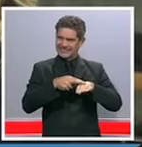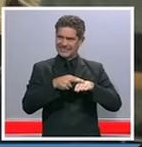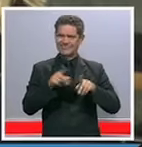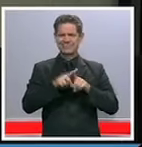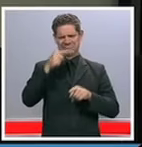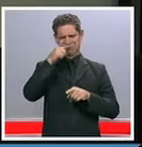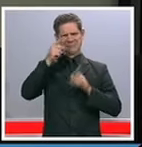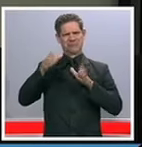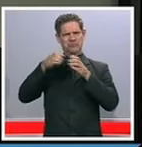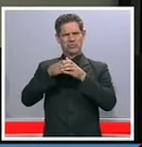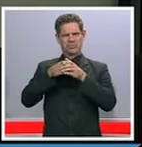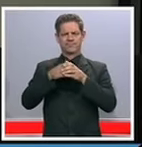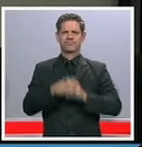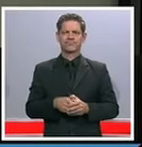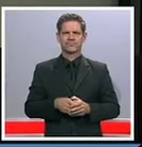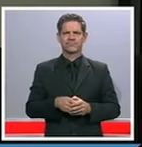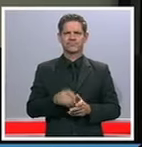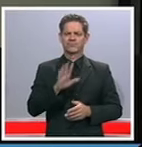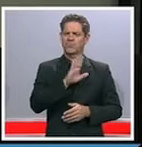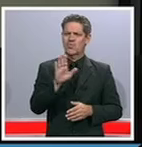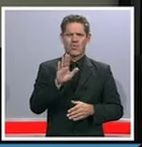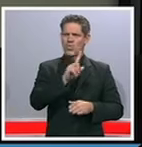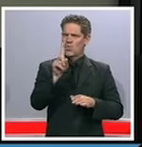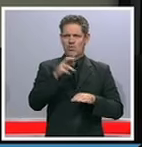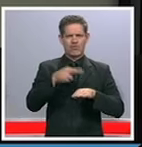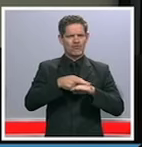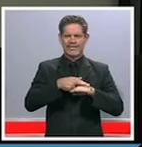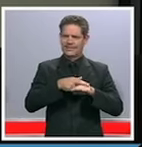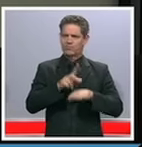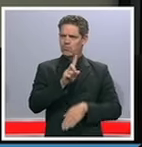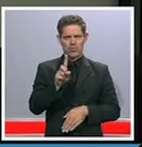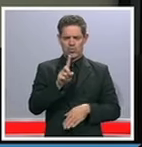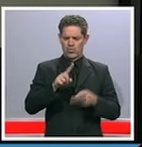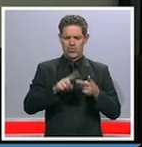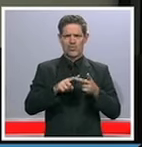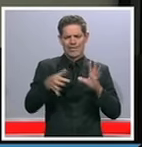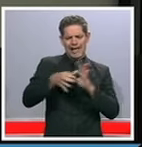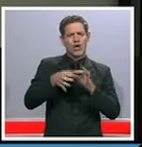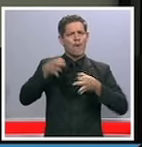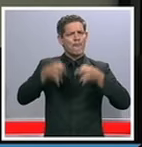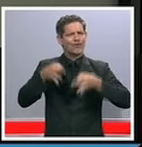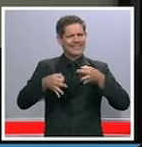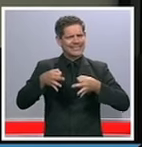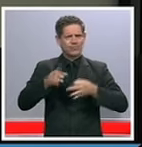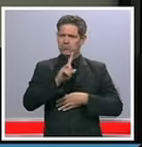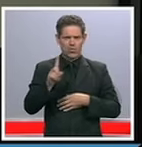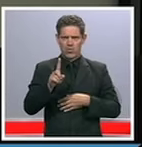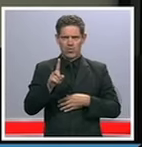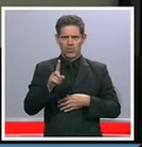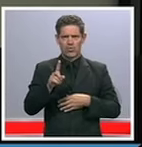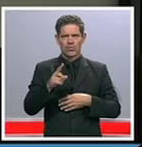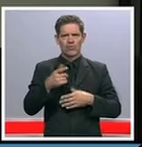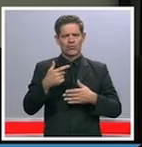elitist campaign? It's absolutely not racist at all. It's not politically aligned in any way. It was just a